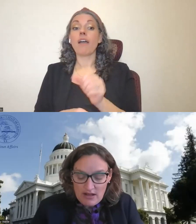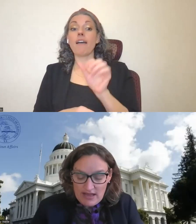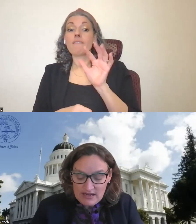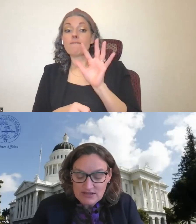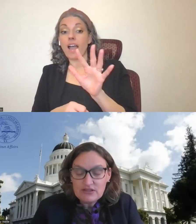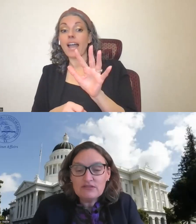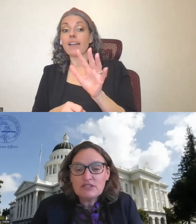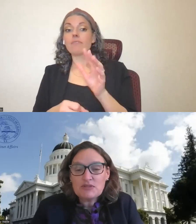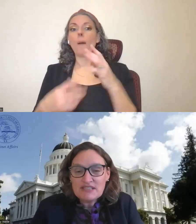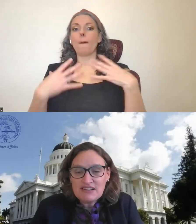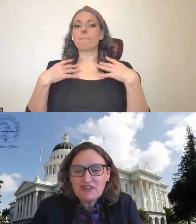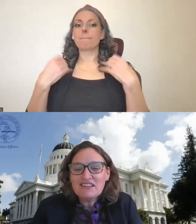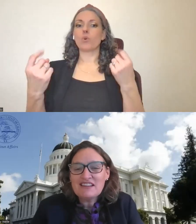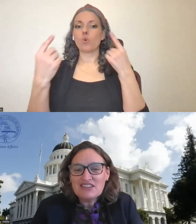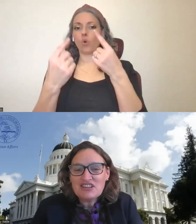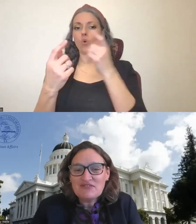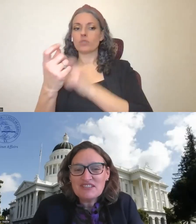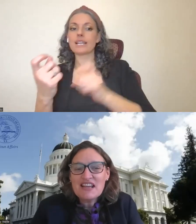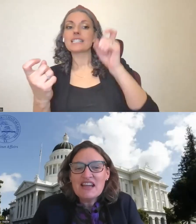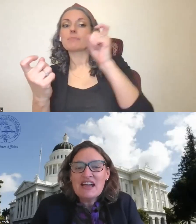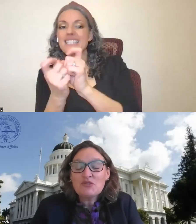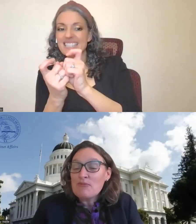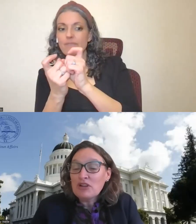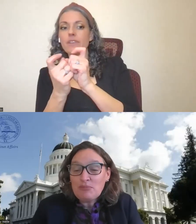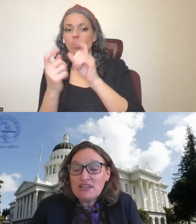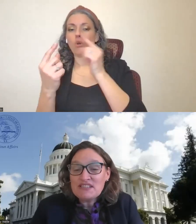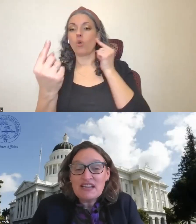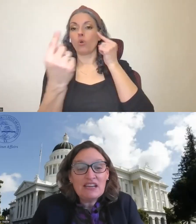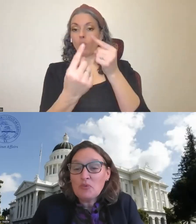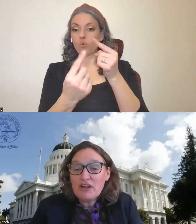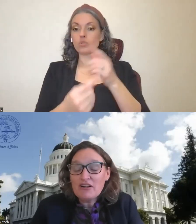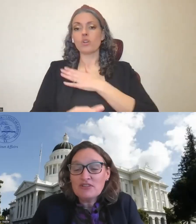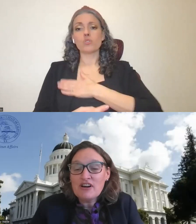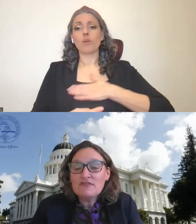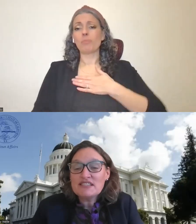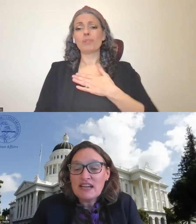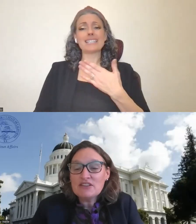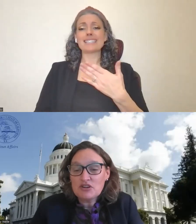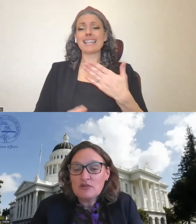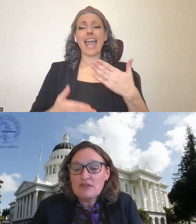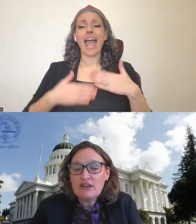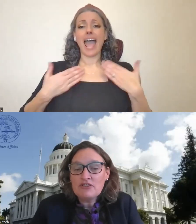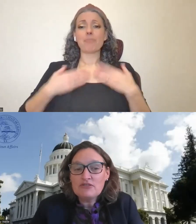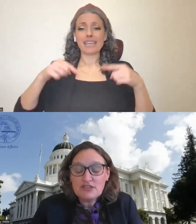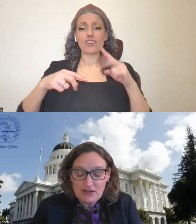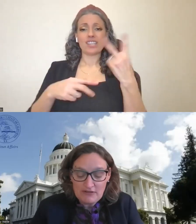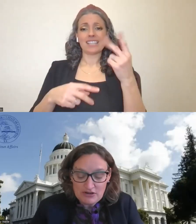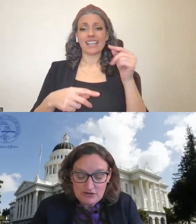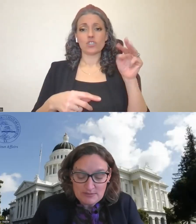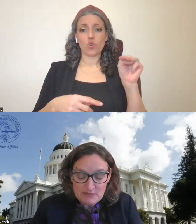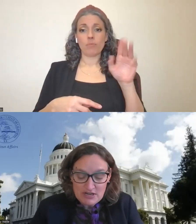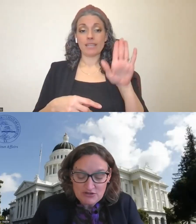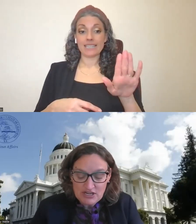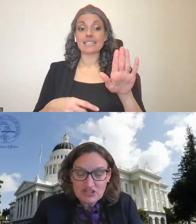as well as specific initiatives. So I'm really pleased to say here we are at the dawn of a second term of Governor Newsom, the